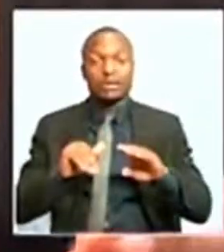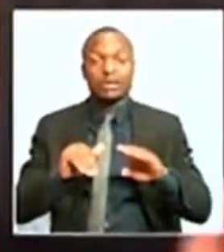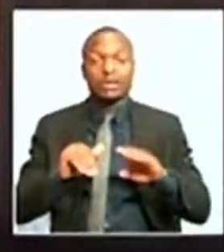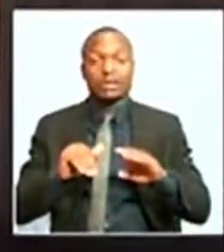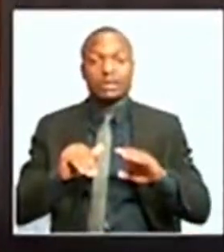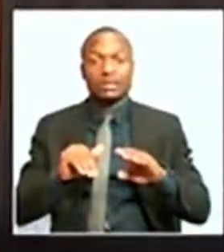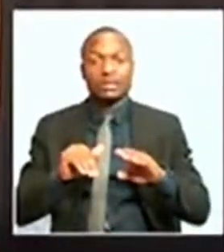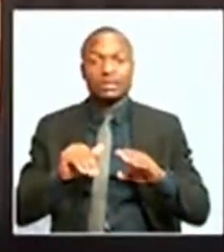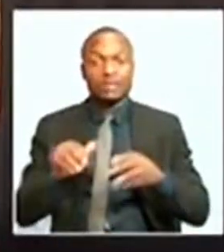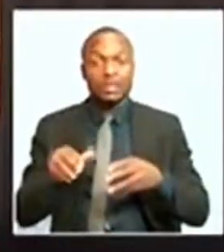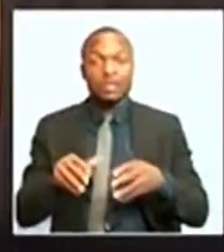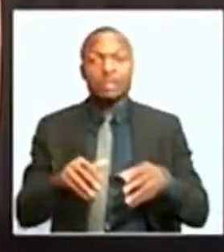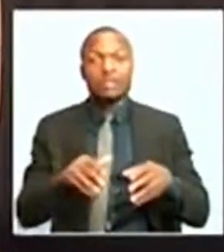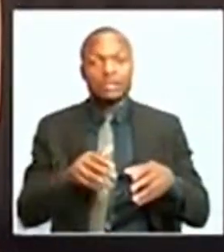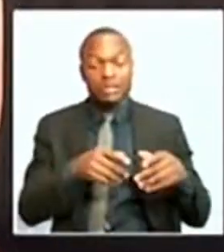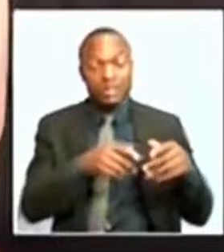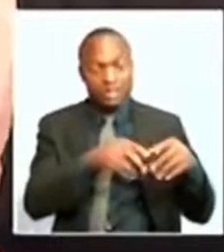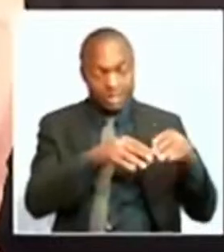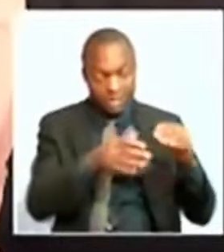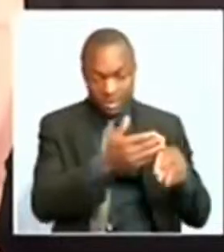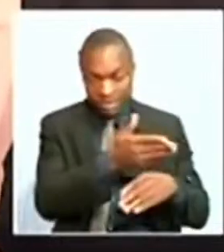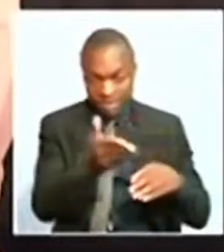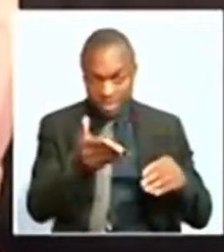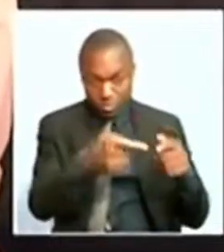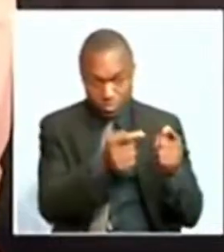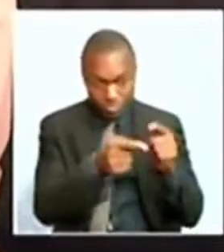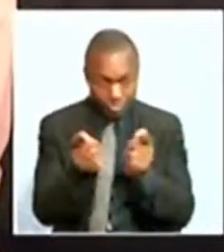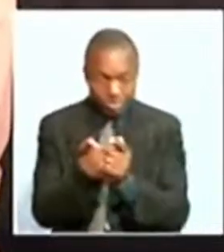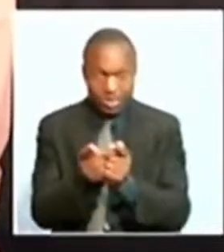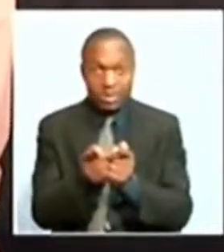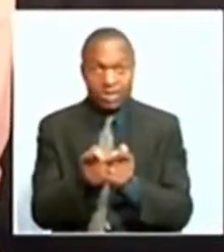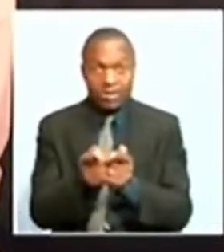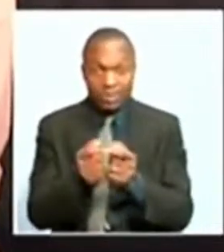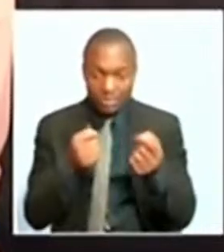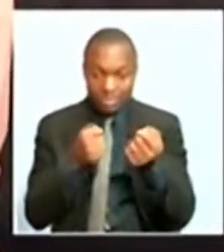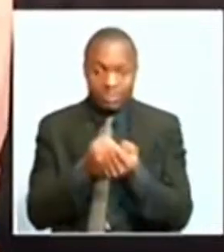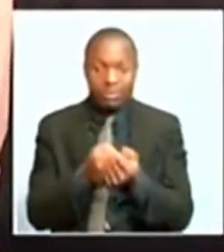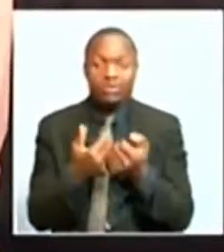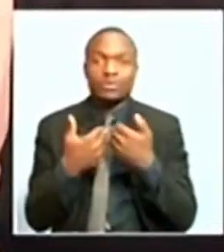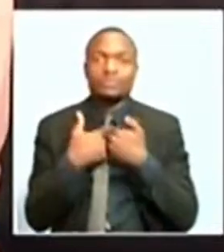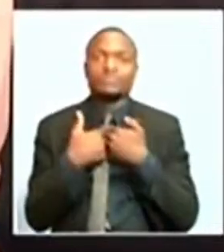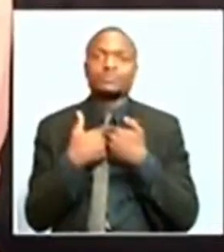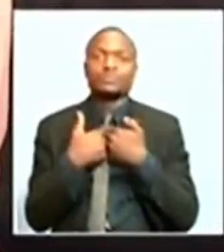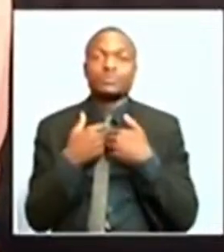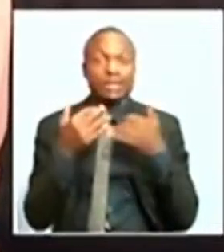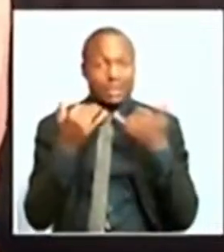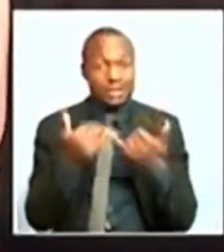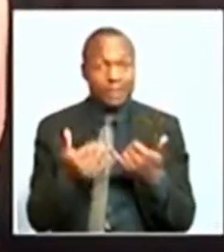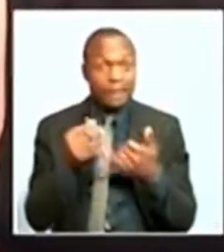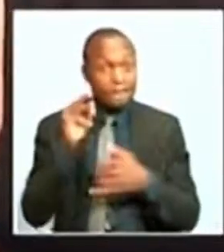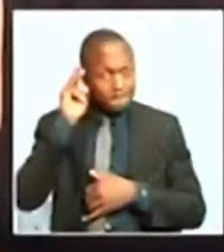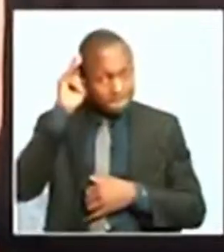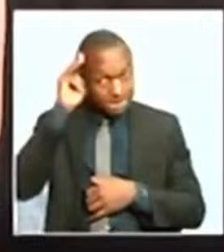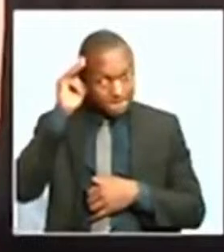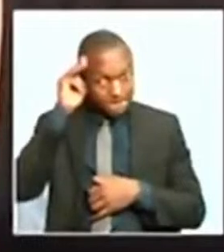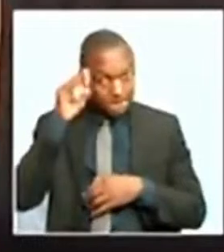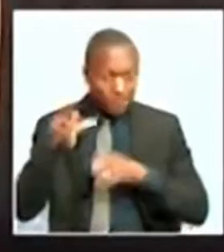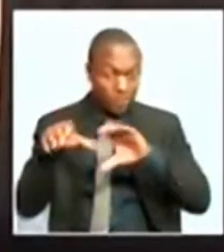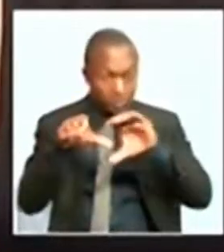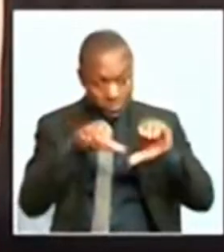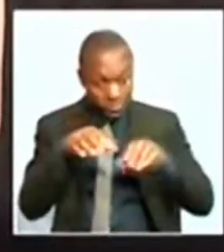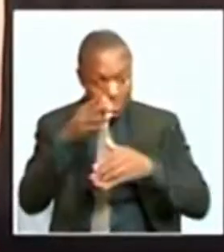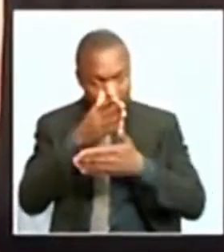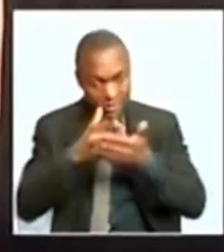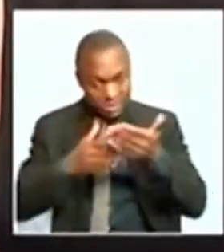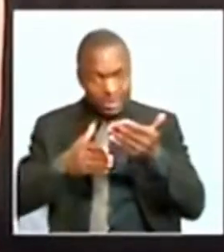of finances that we have. So currently, as a ministry, we are undertaking some study, which